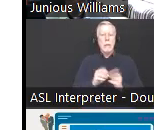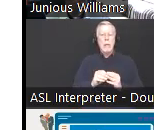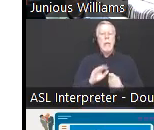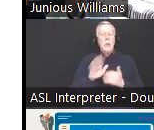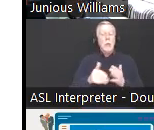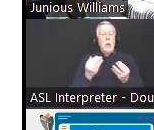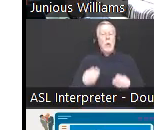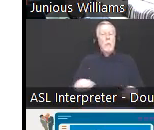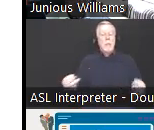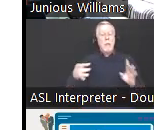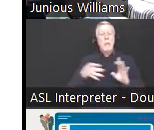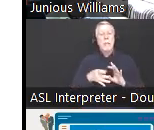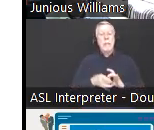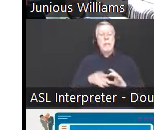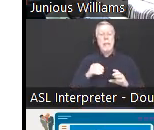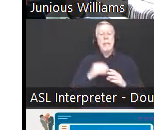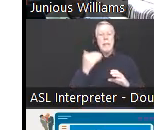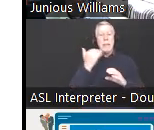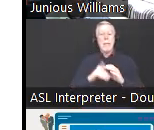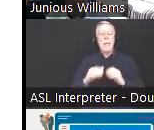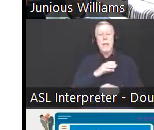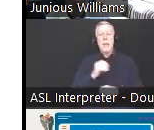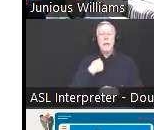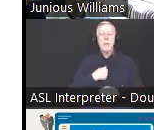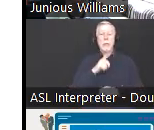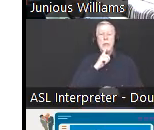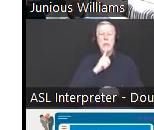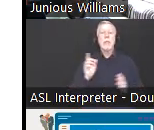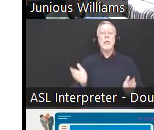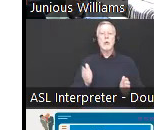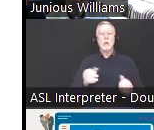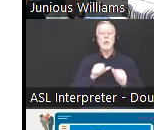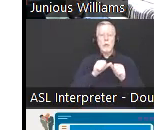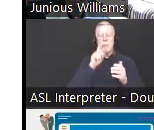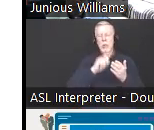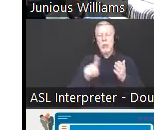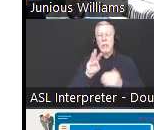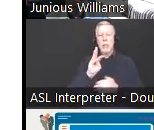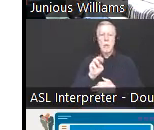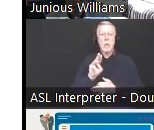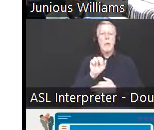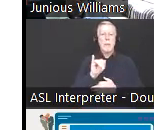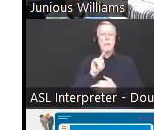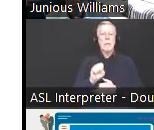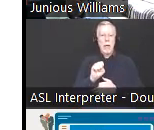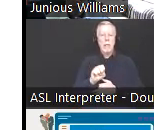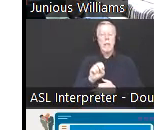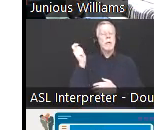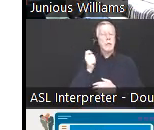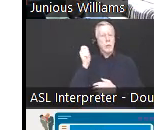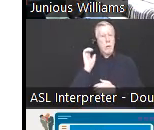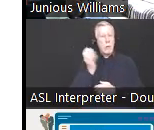shared today in an email. And we just encourage you to keep checking our website, subscribe to our newsletter, follow